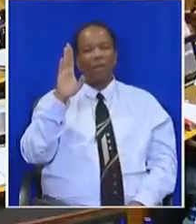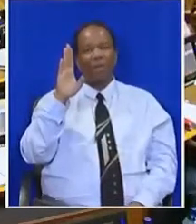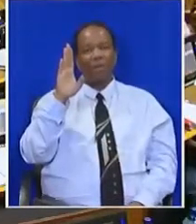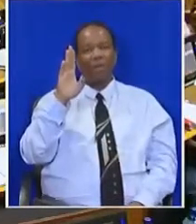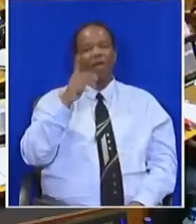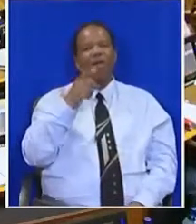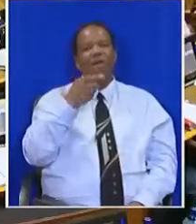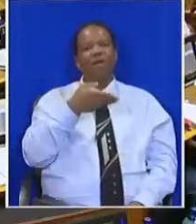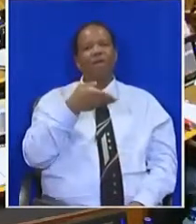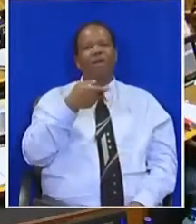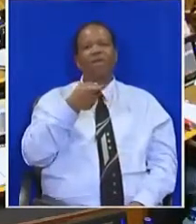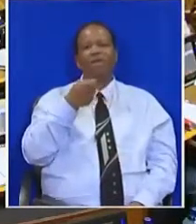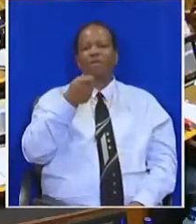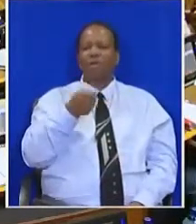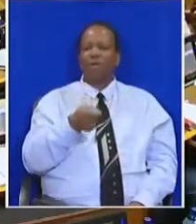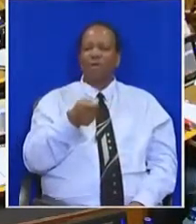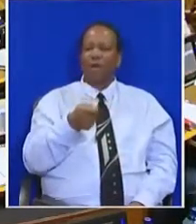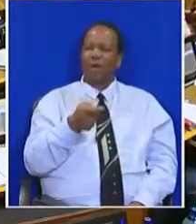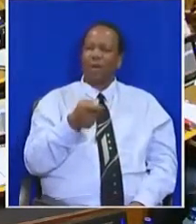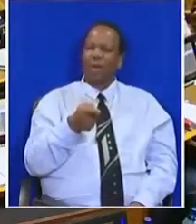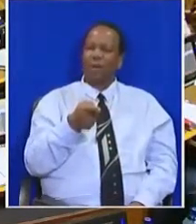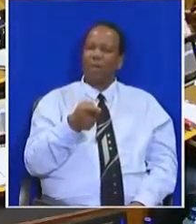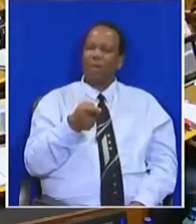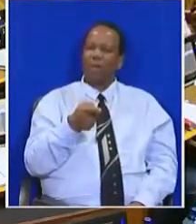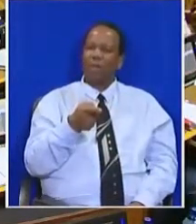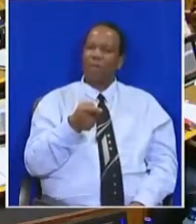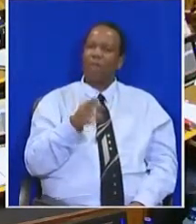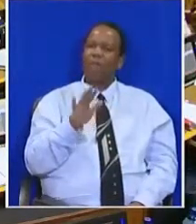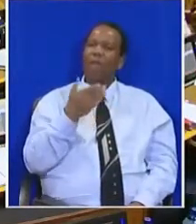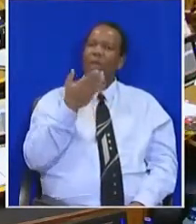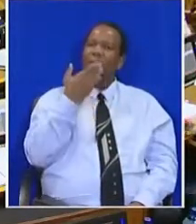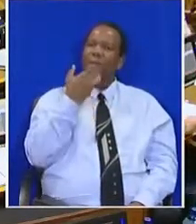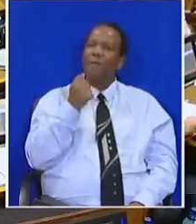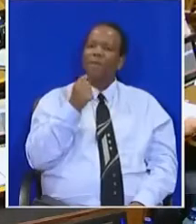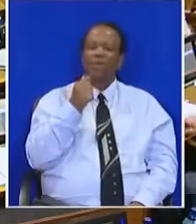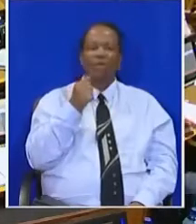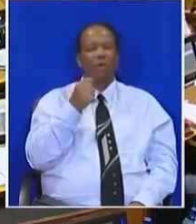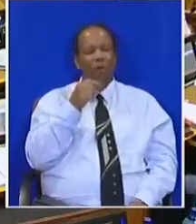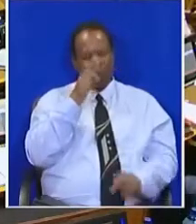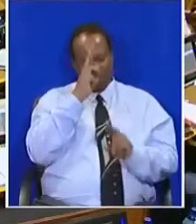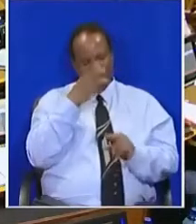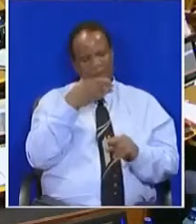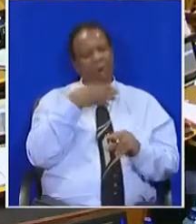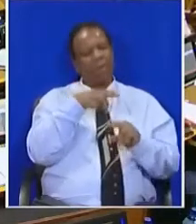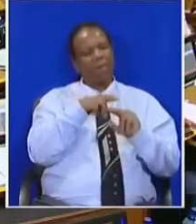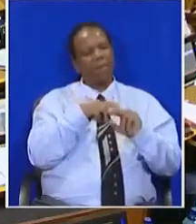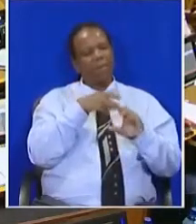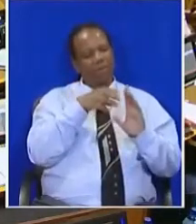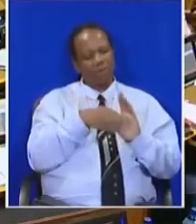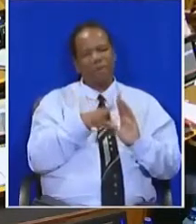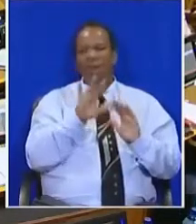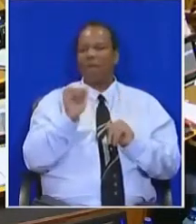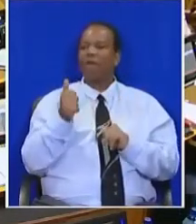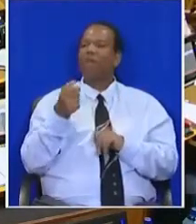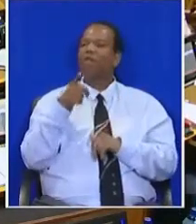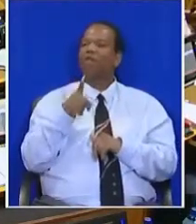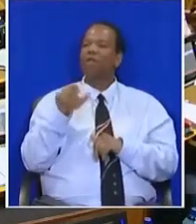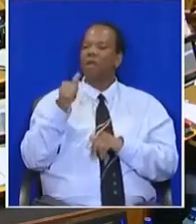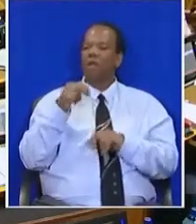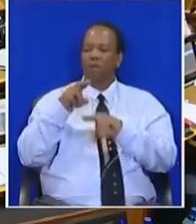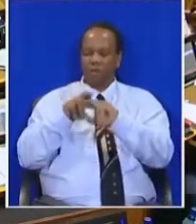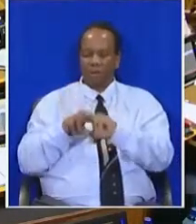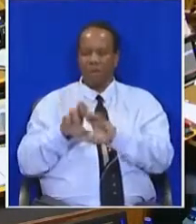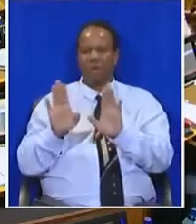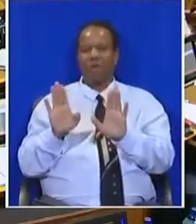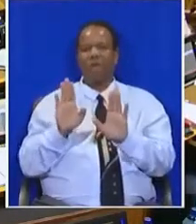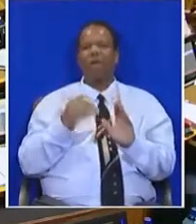Speaker, I want to... Please stand on take the- your seat, Honorable President and Honorable Leader of the Opposition. I'm rising